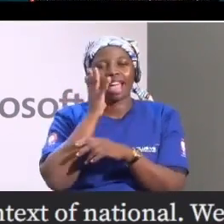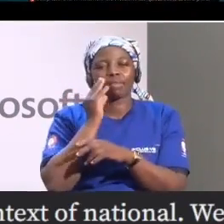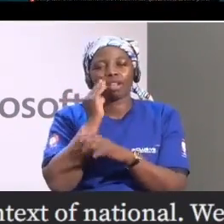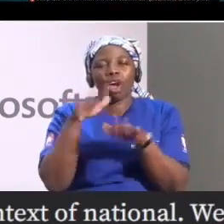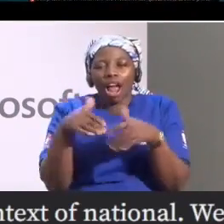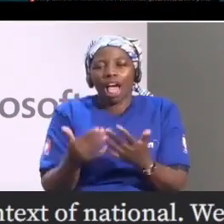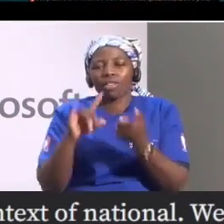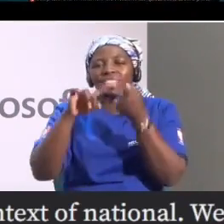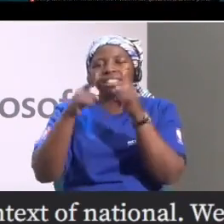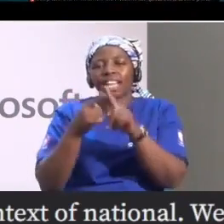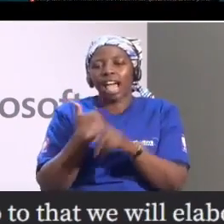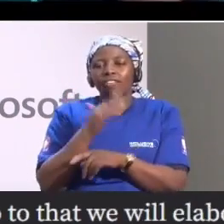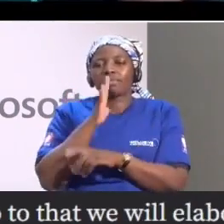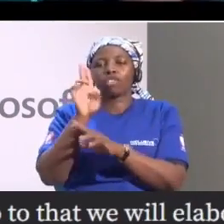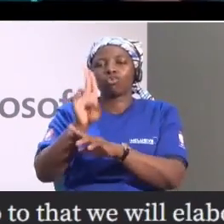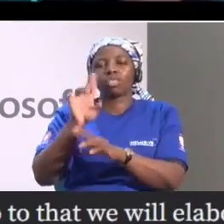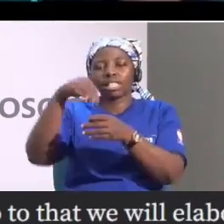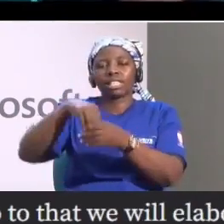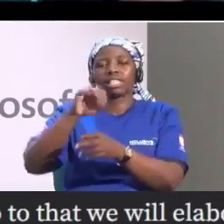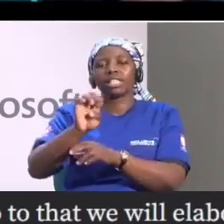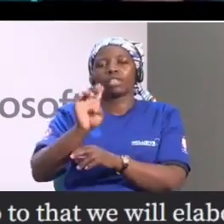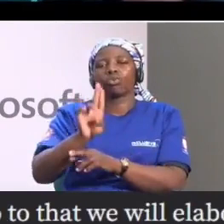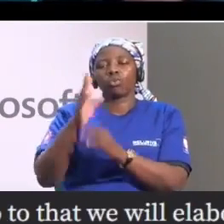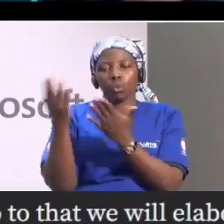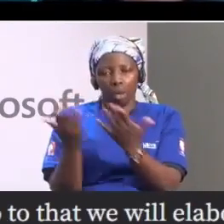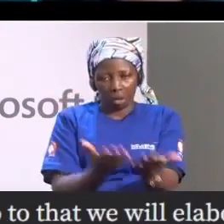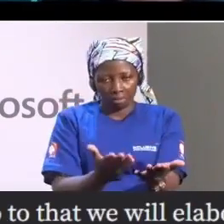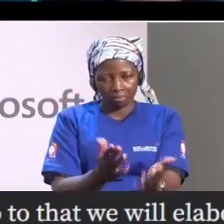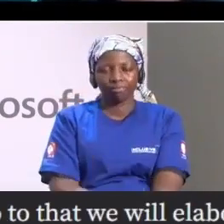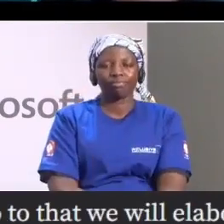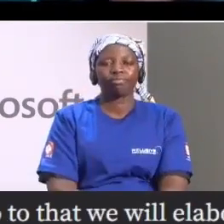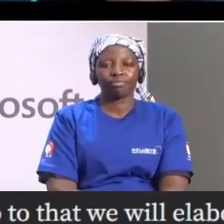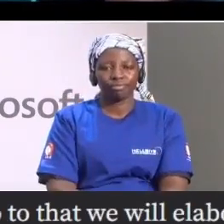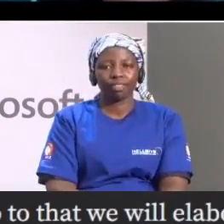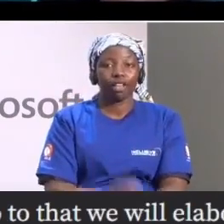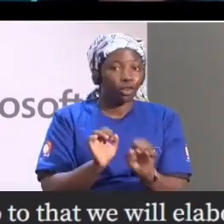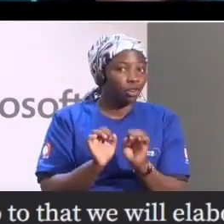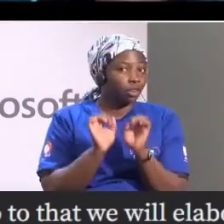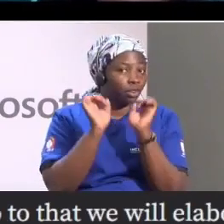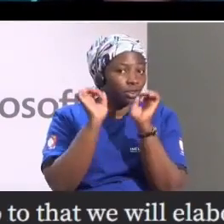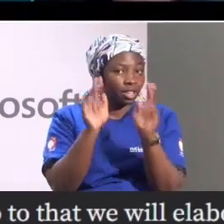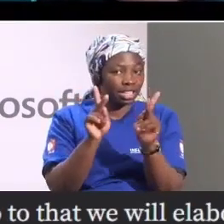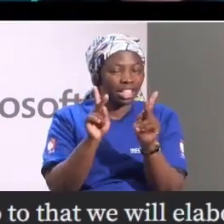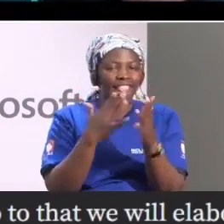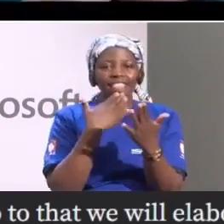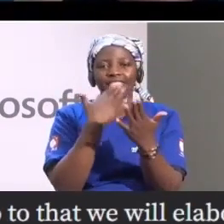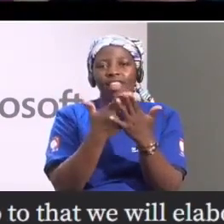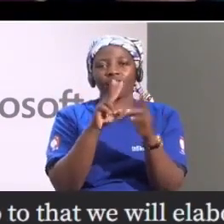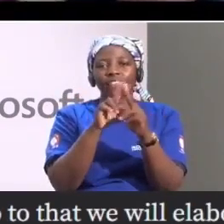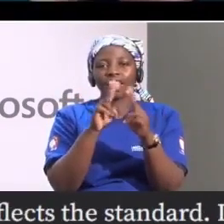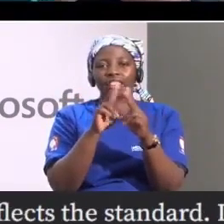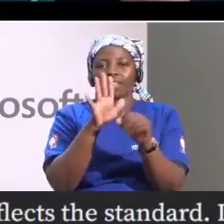up in the EU. Welcome. Mm-hmm. Okay, thank you very much